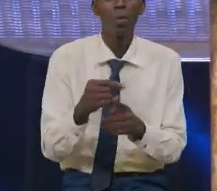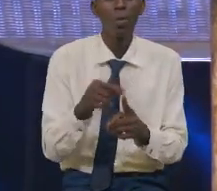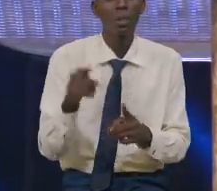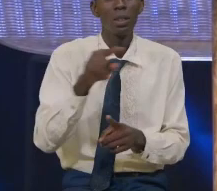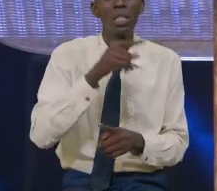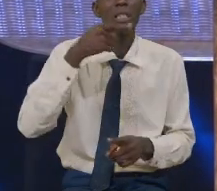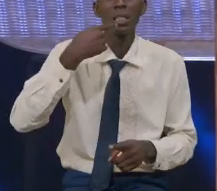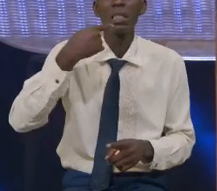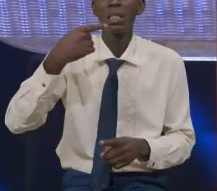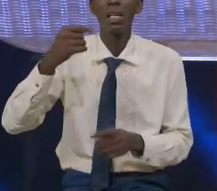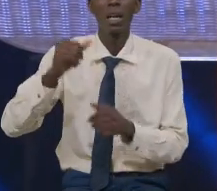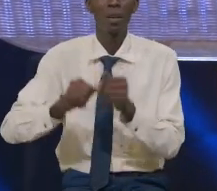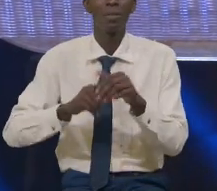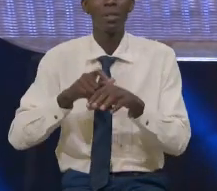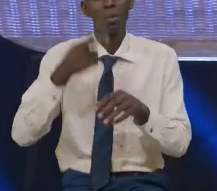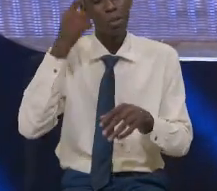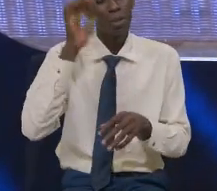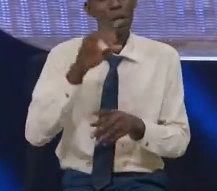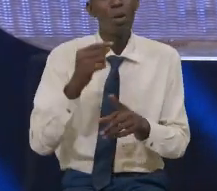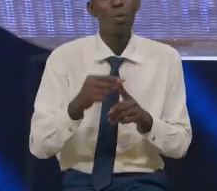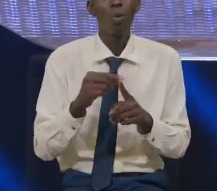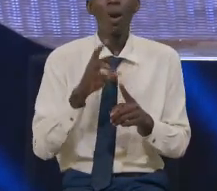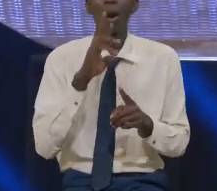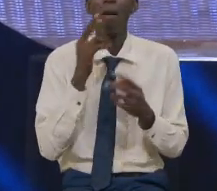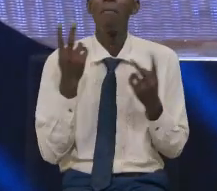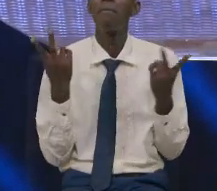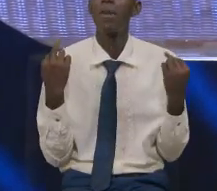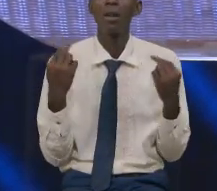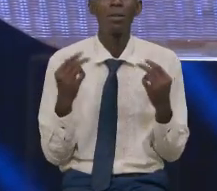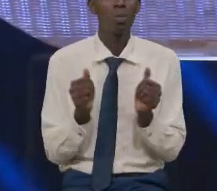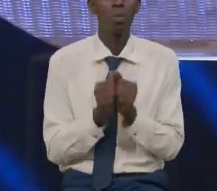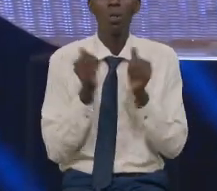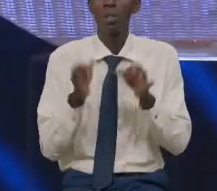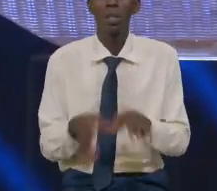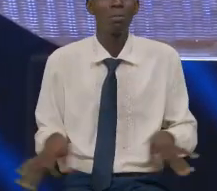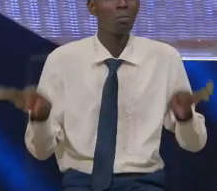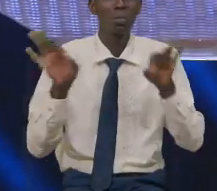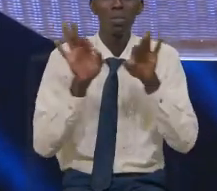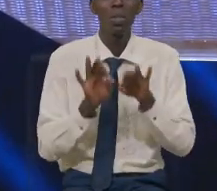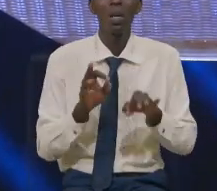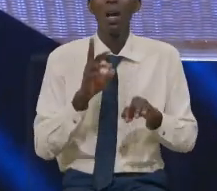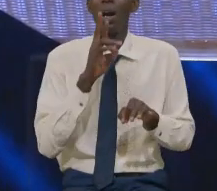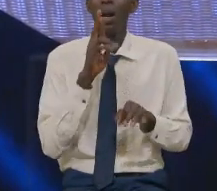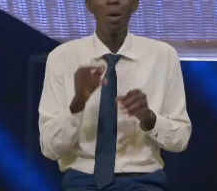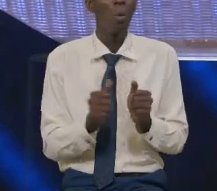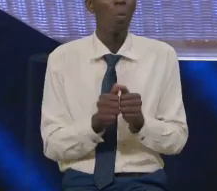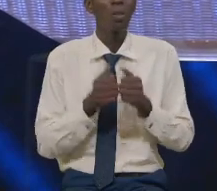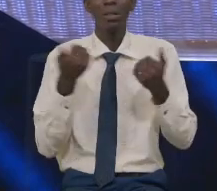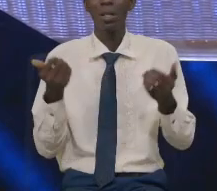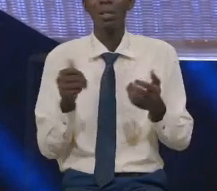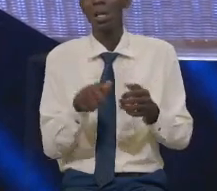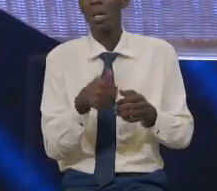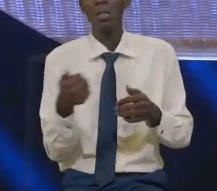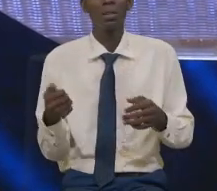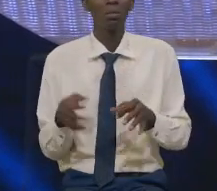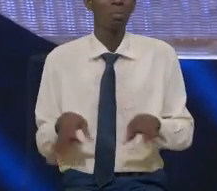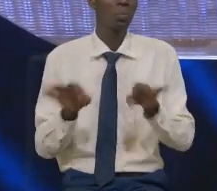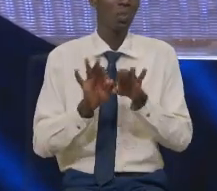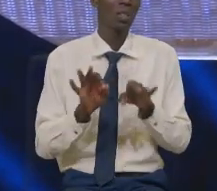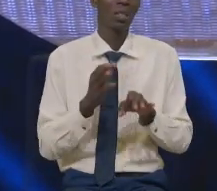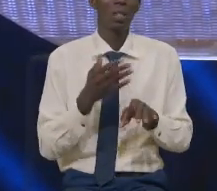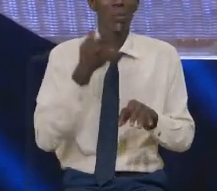Their words are vain, their words are worthless, their words are valueless, because they